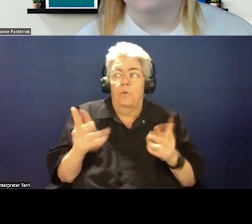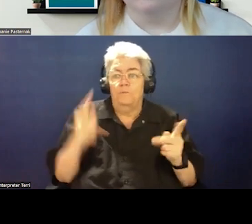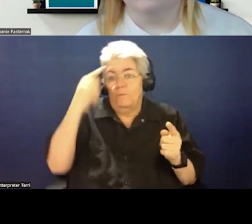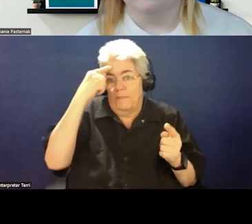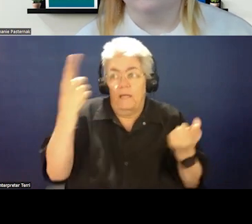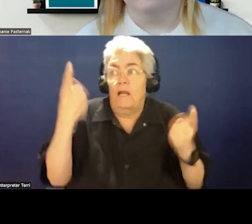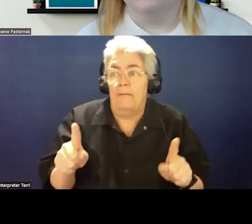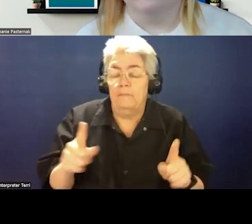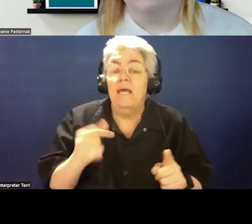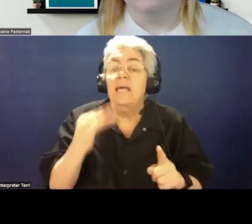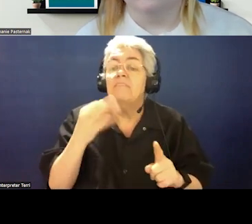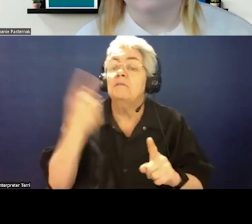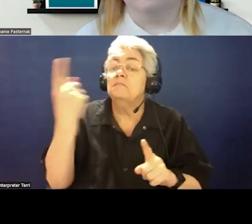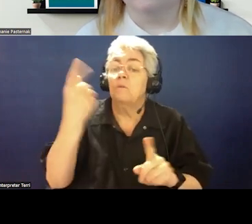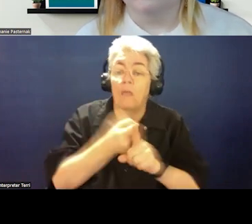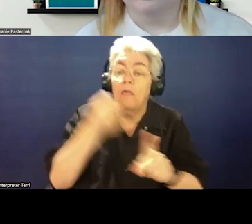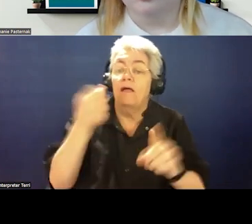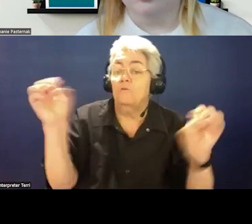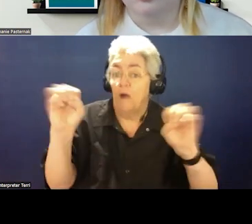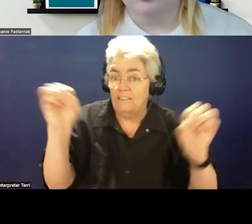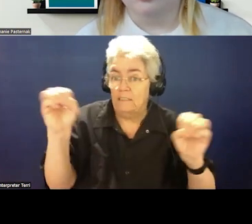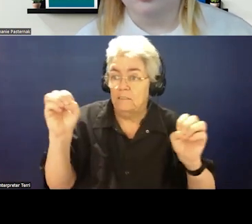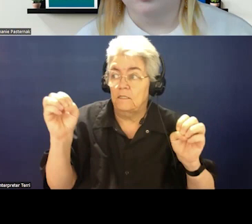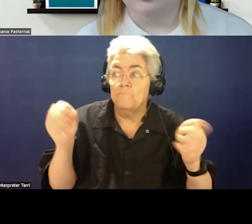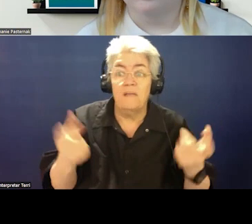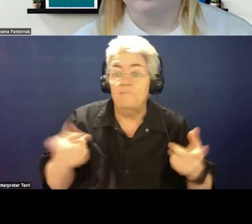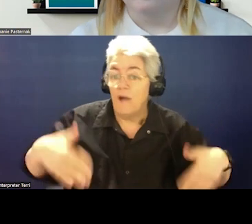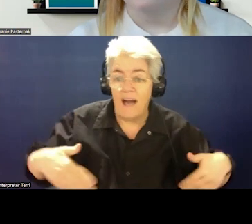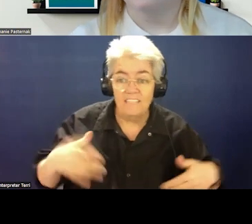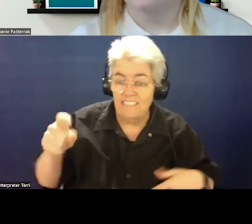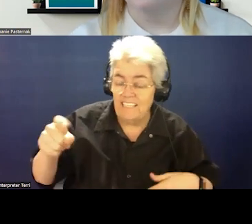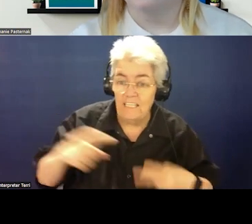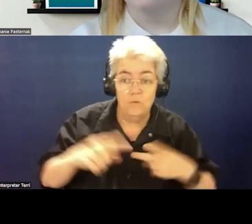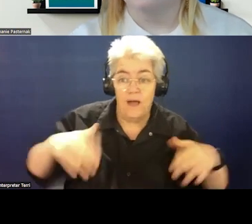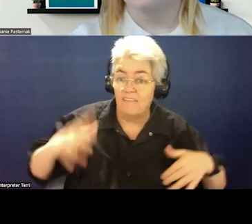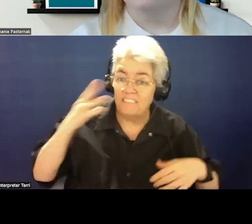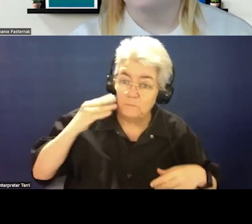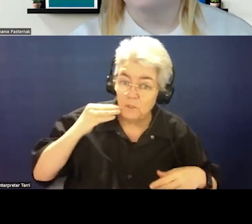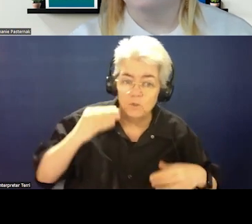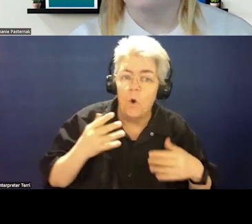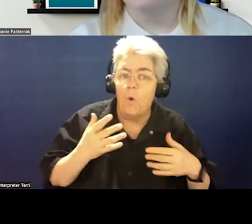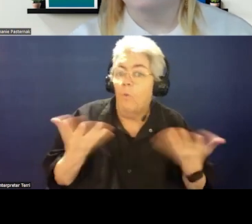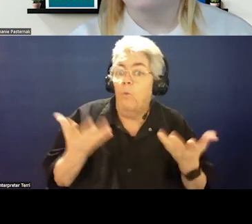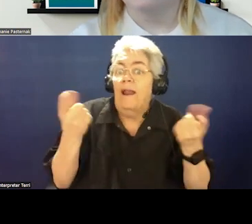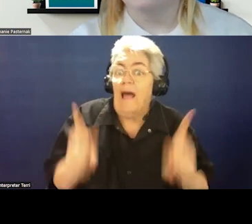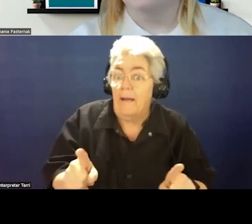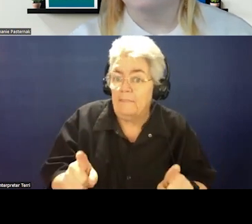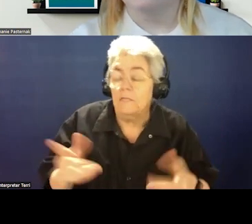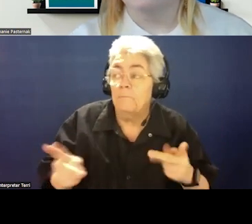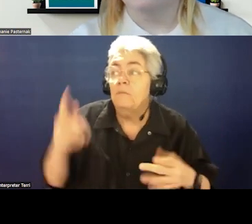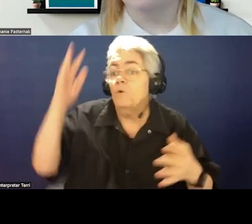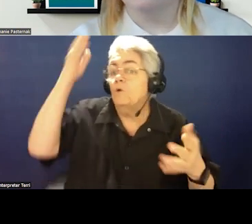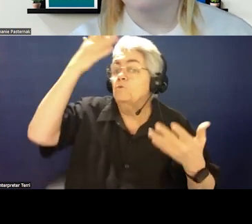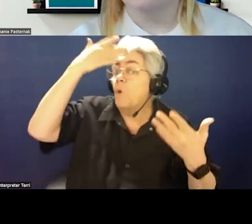somebody is in crisis? If you haven't been in this space, if you haven't needed that type of response, you know, a lot of people may not know